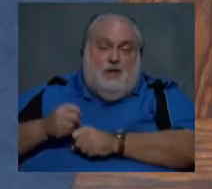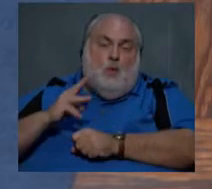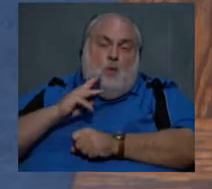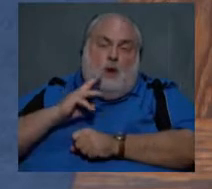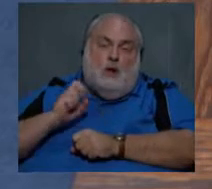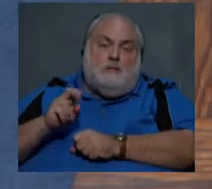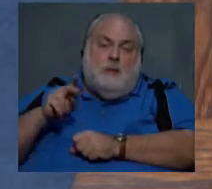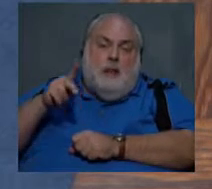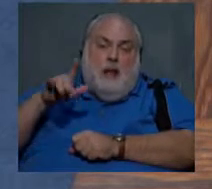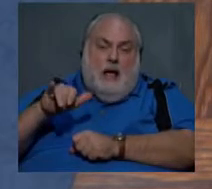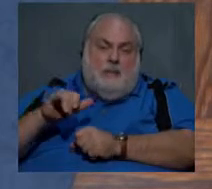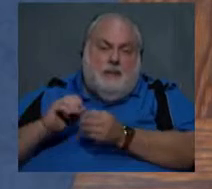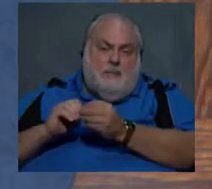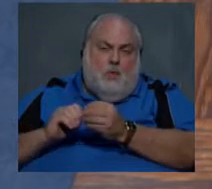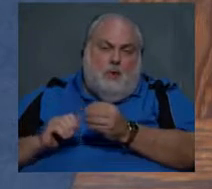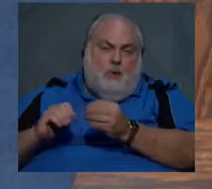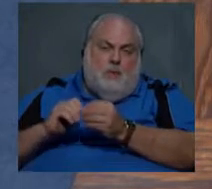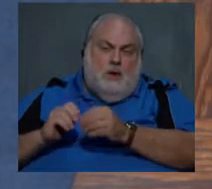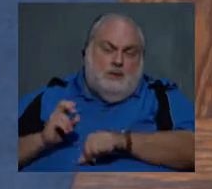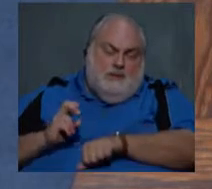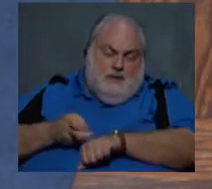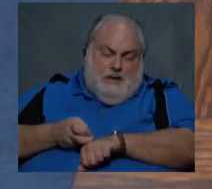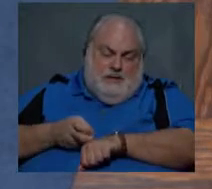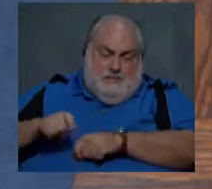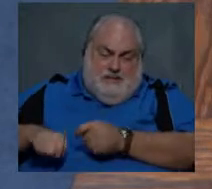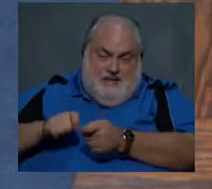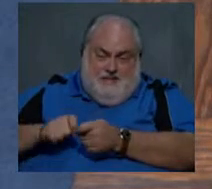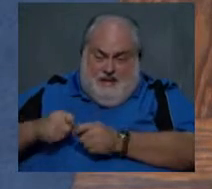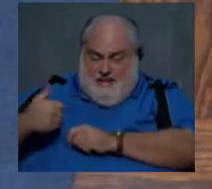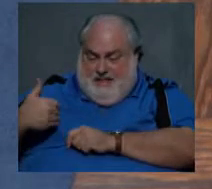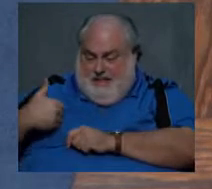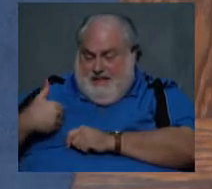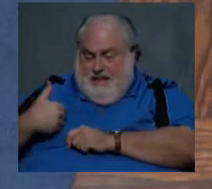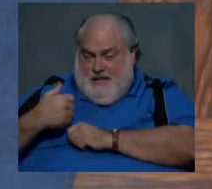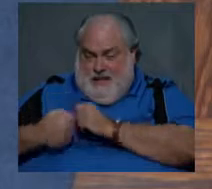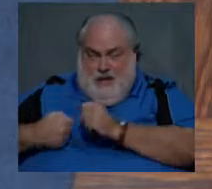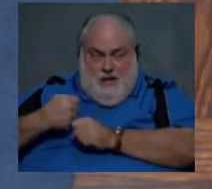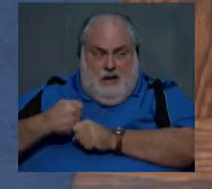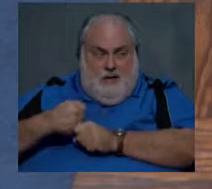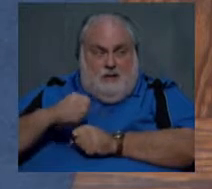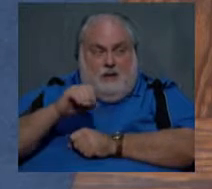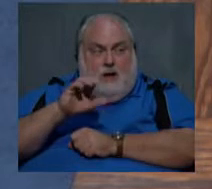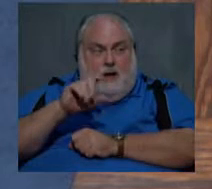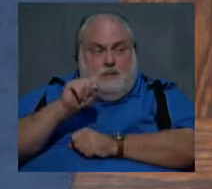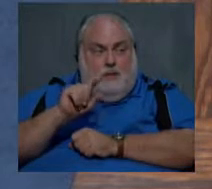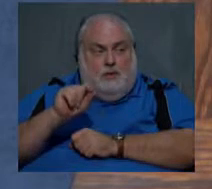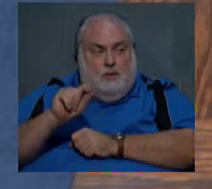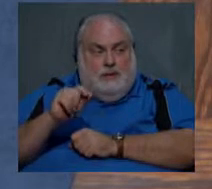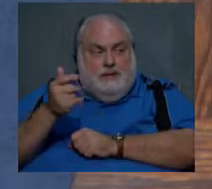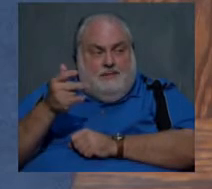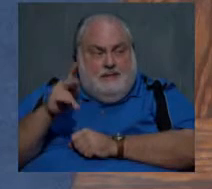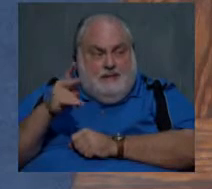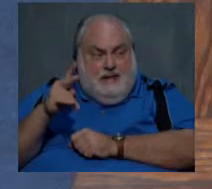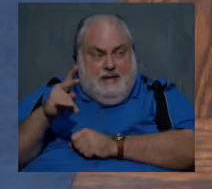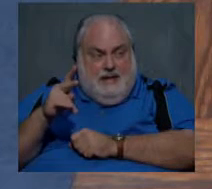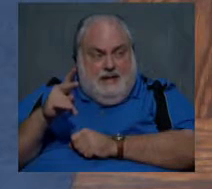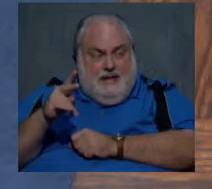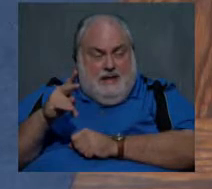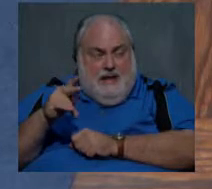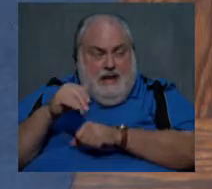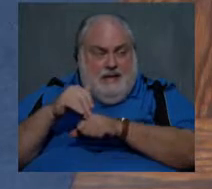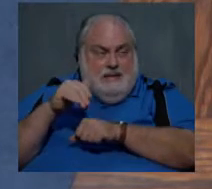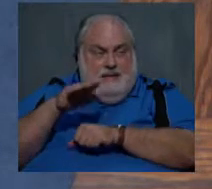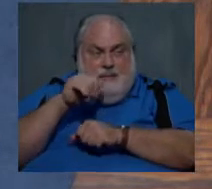become more and more difficult, especially in the last year. In October of 2017, I sent them a